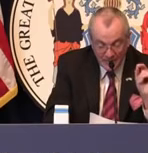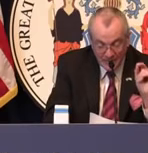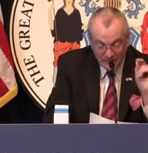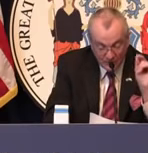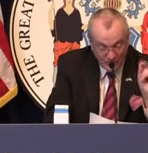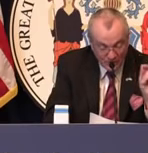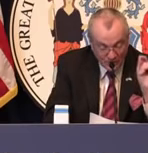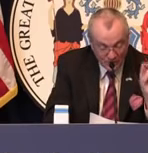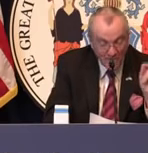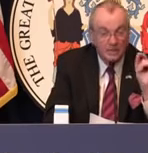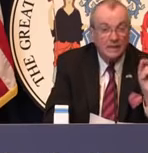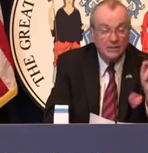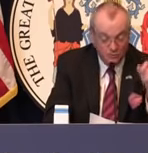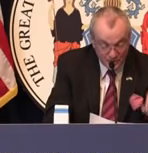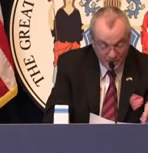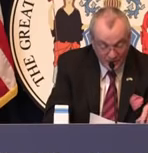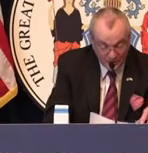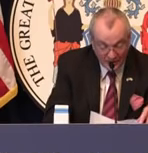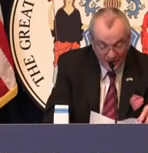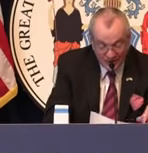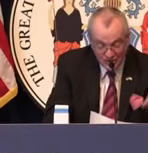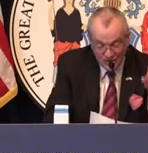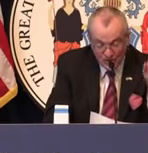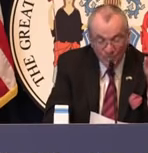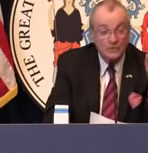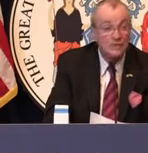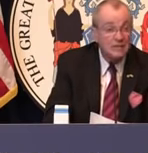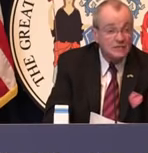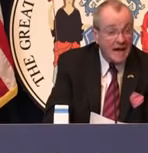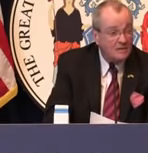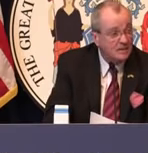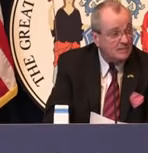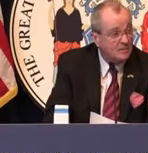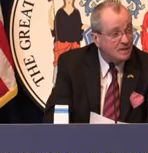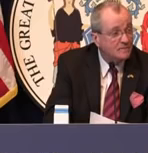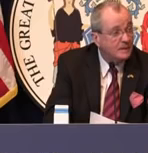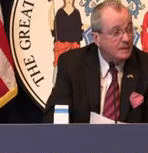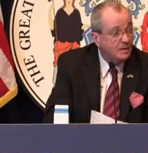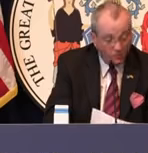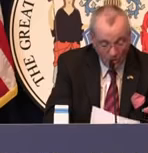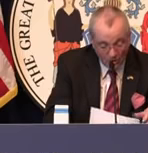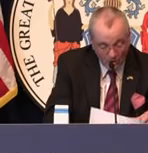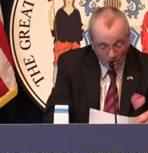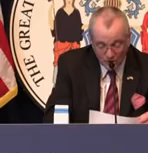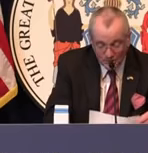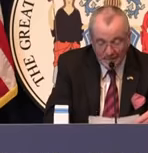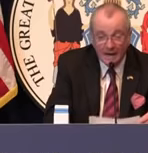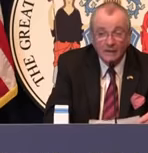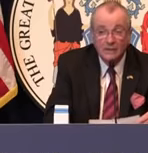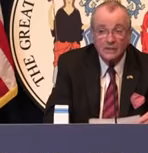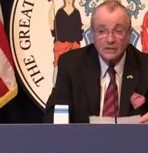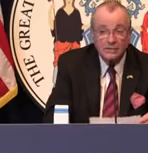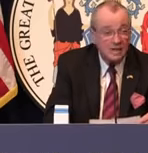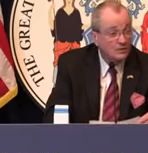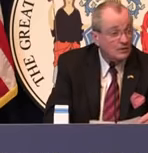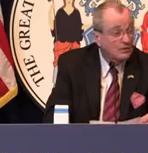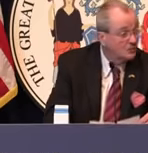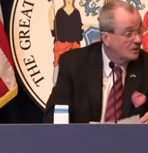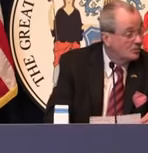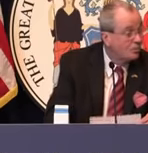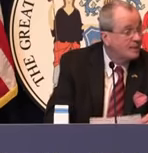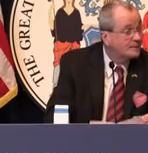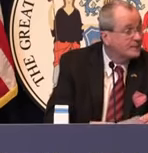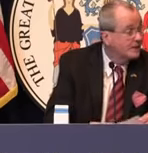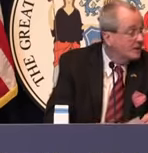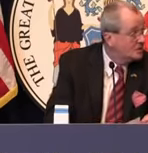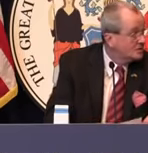of command for much of our public health response. This center would do the exact same thing for our long-term care centers, a